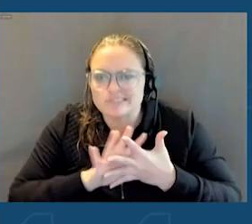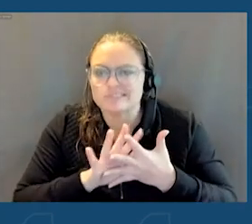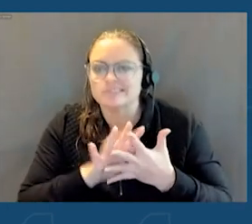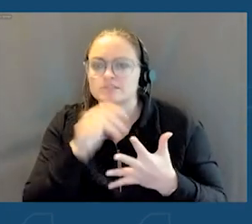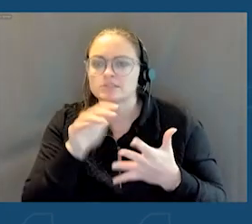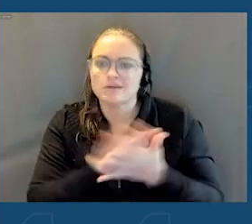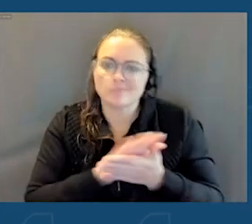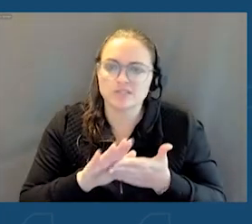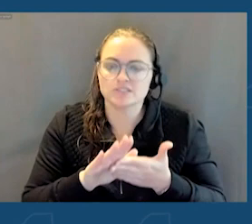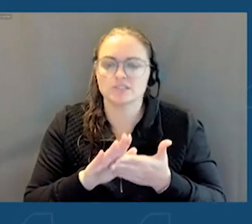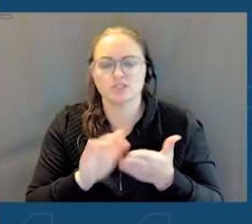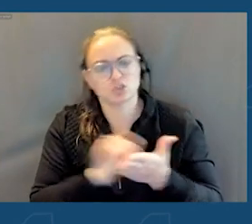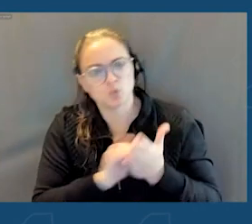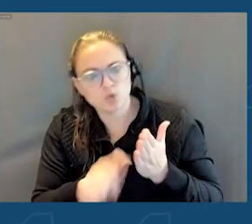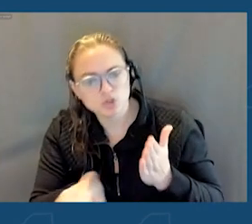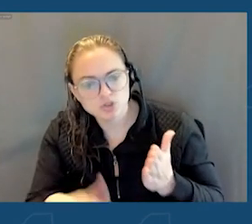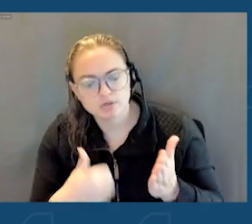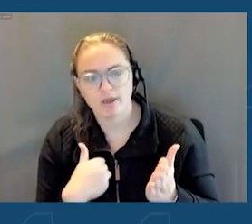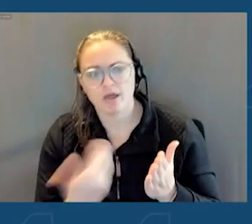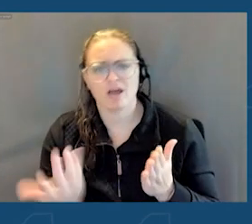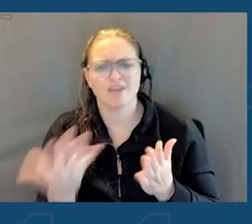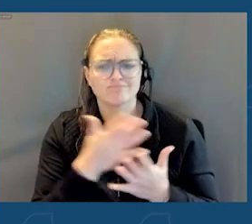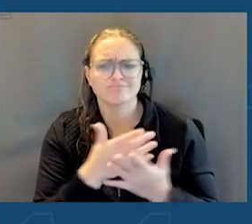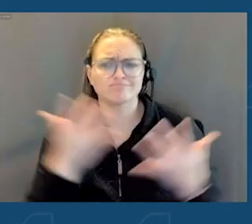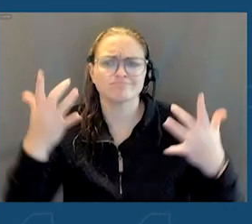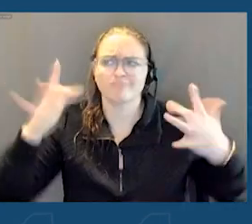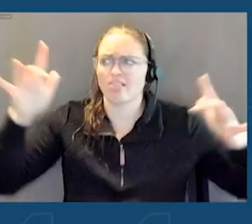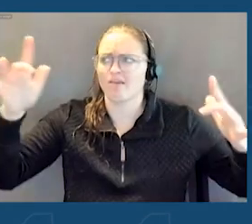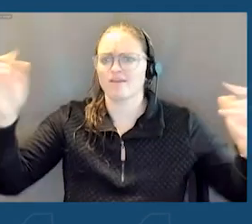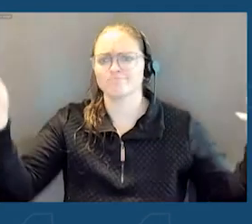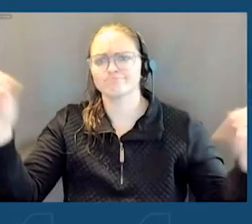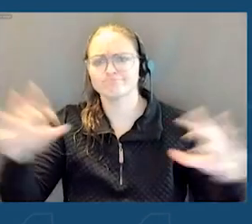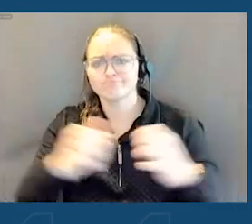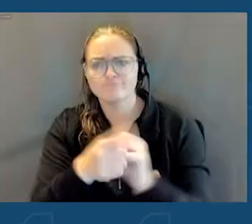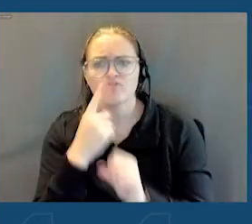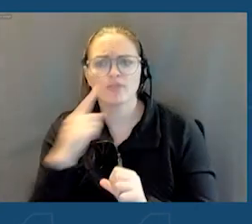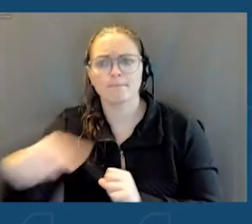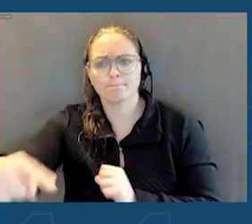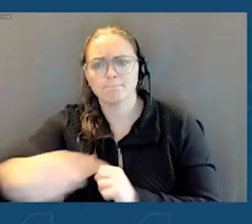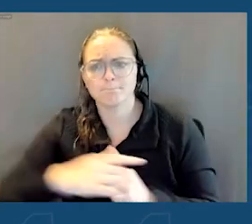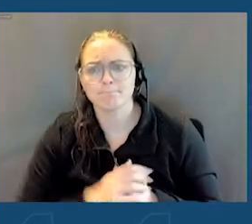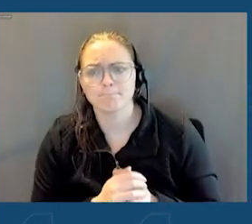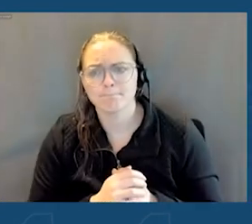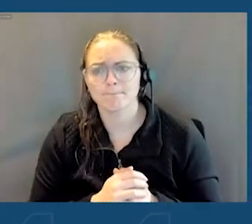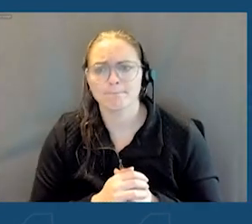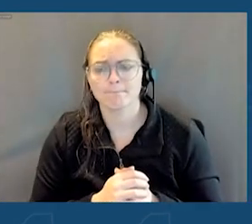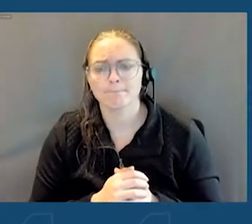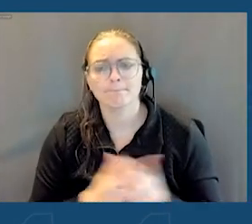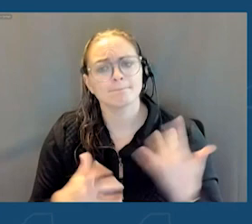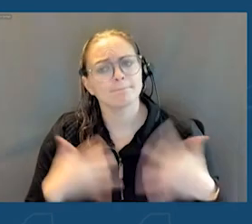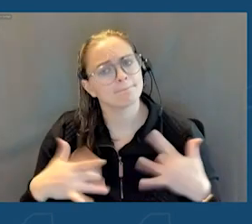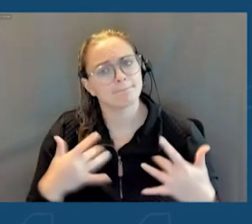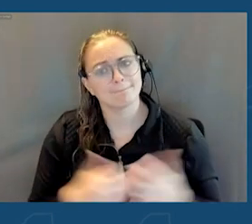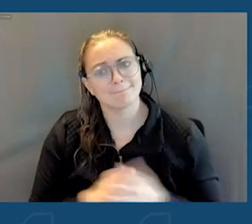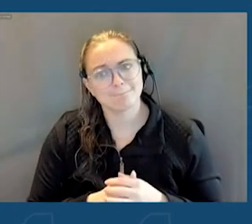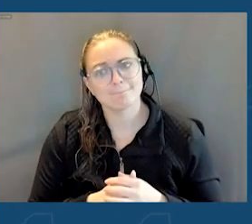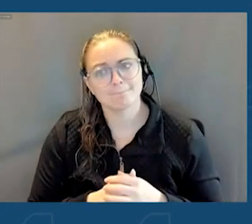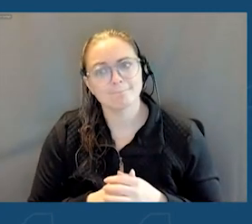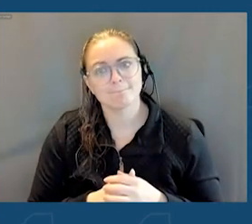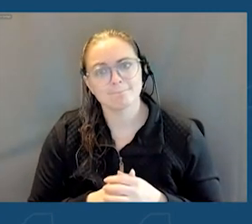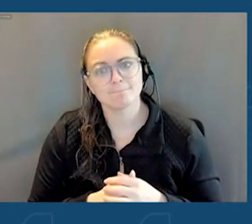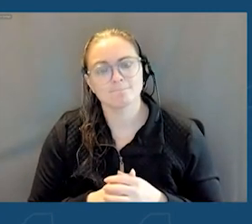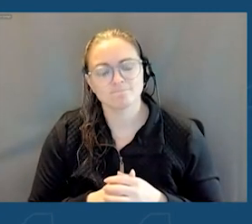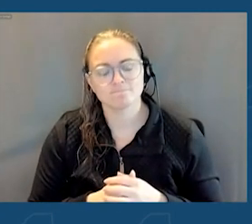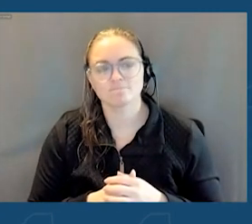Yorkers deserve to have the bright light coming in and shining upon them. So we're excited about this, and we're tired of seeing